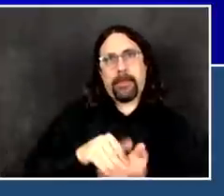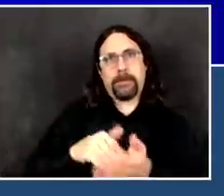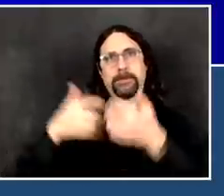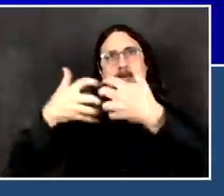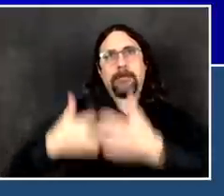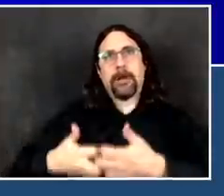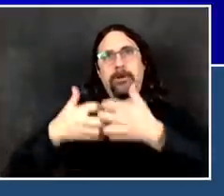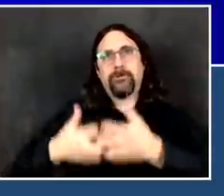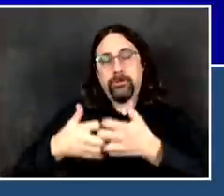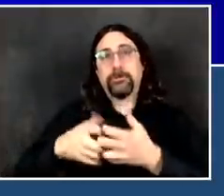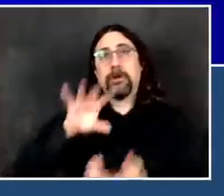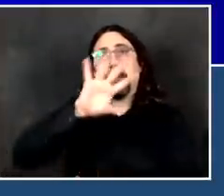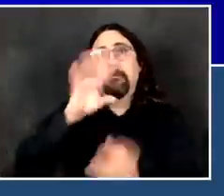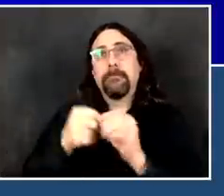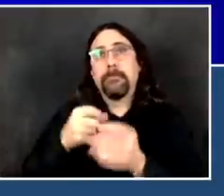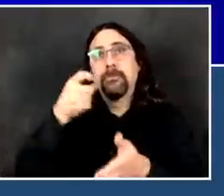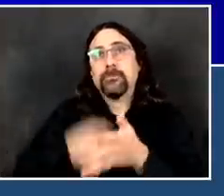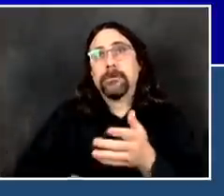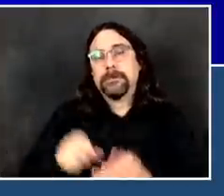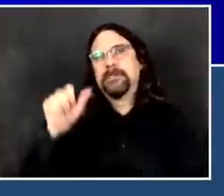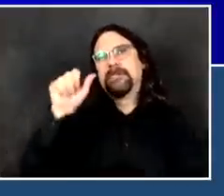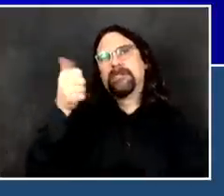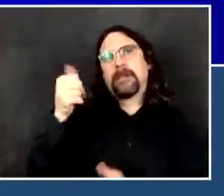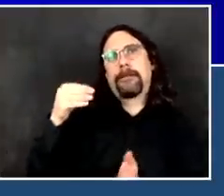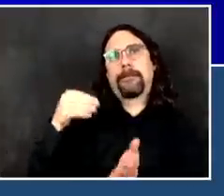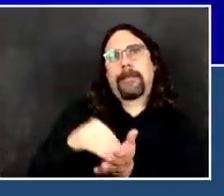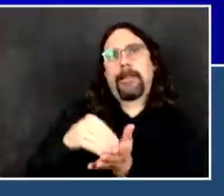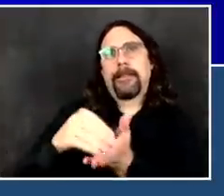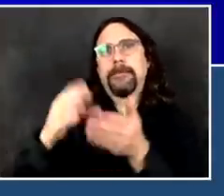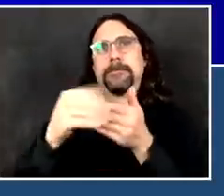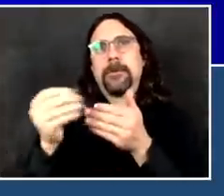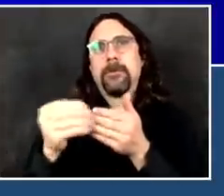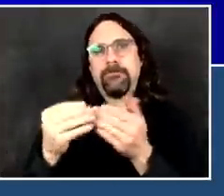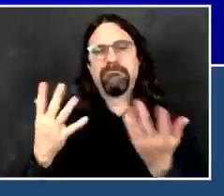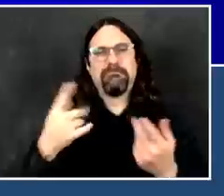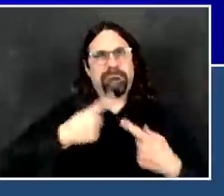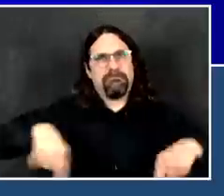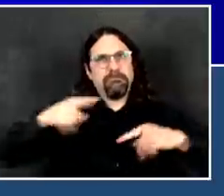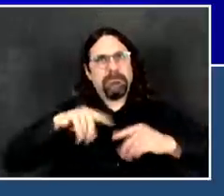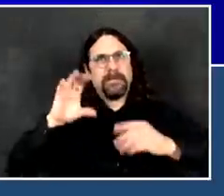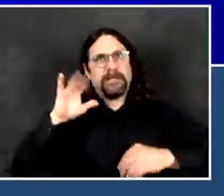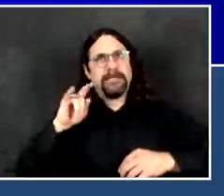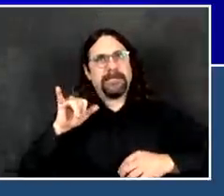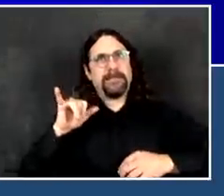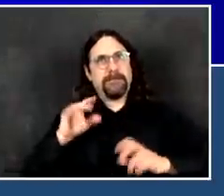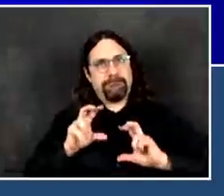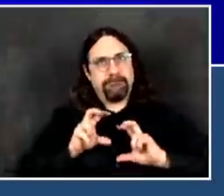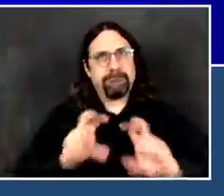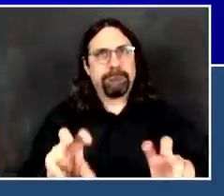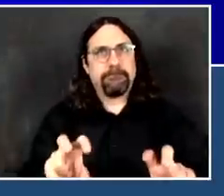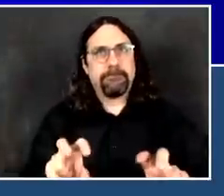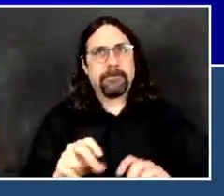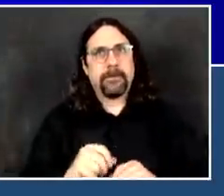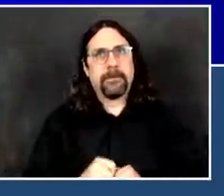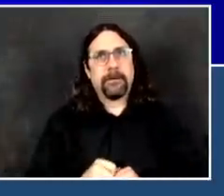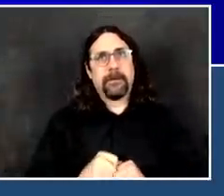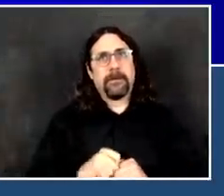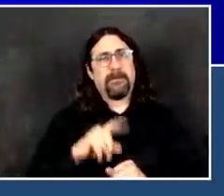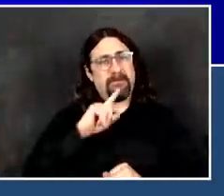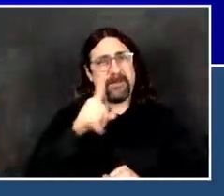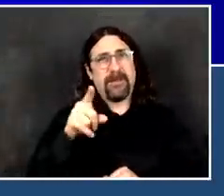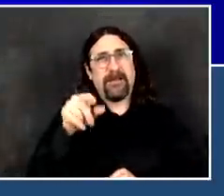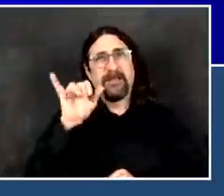product and a necessary product, but a product that was affordable. It's over $3,000 for each ventilator, and that compares